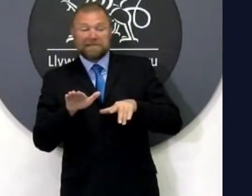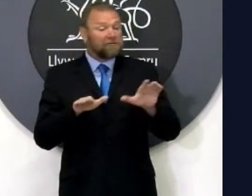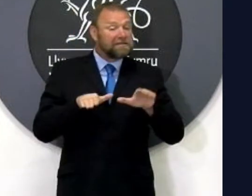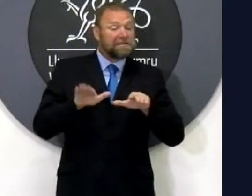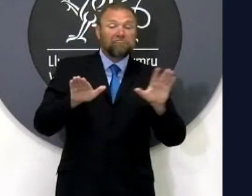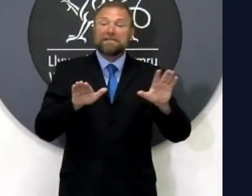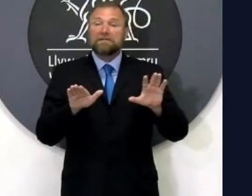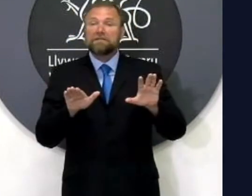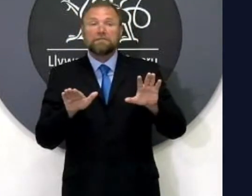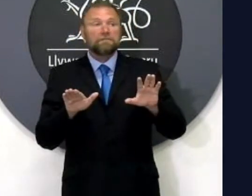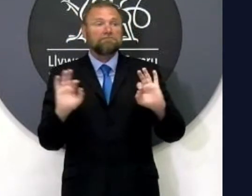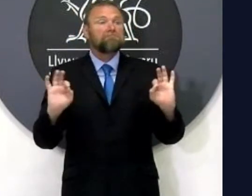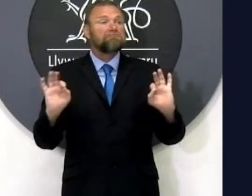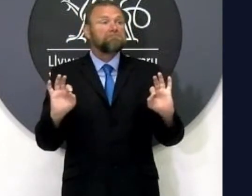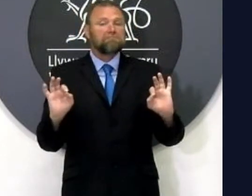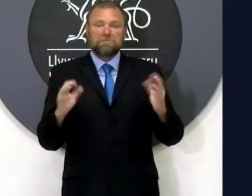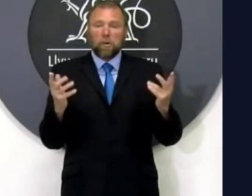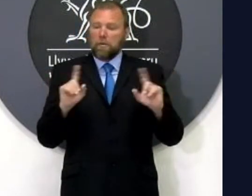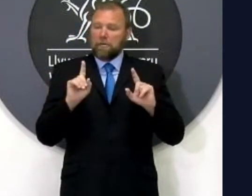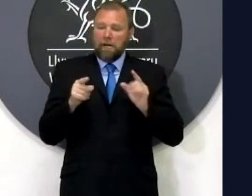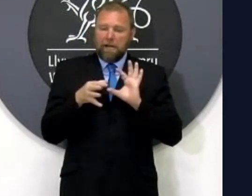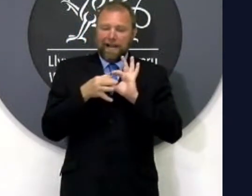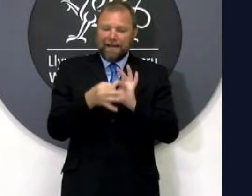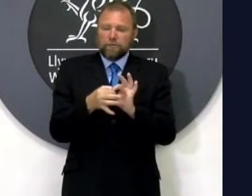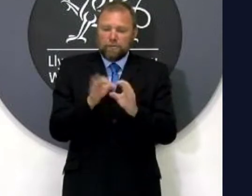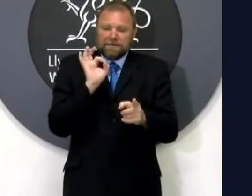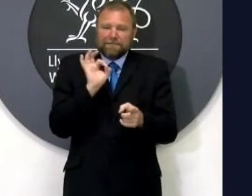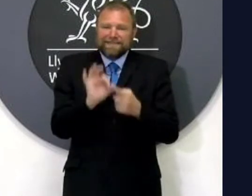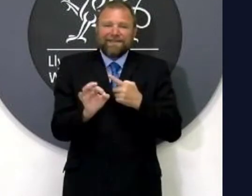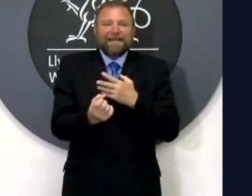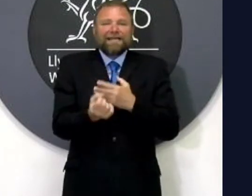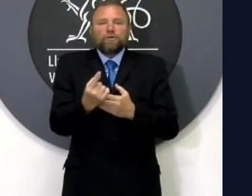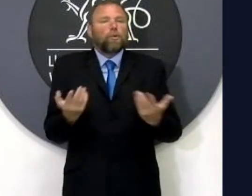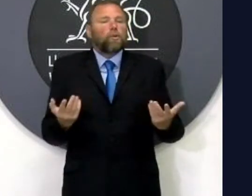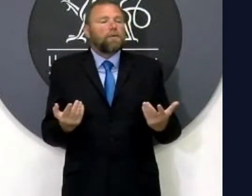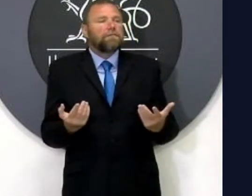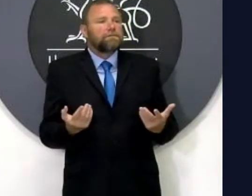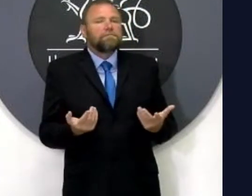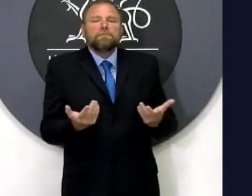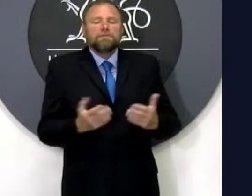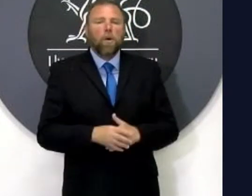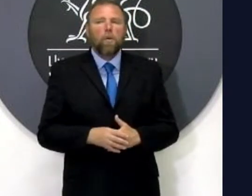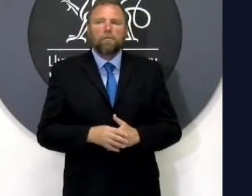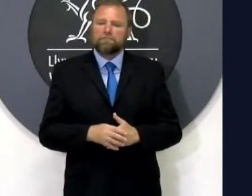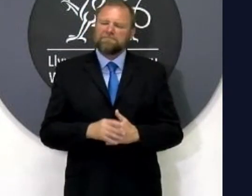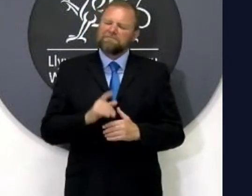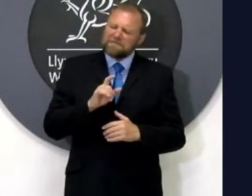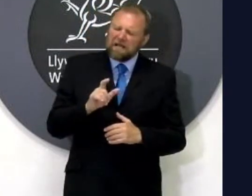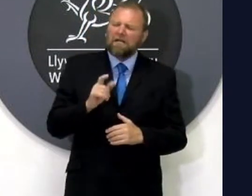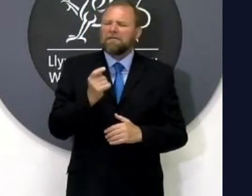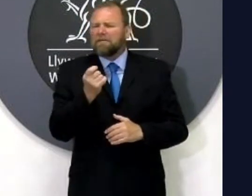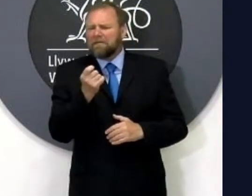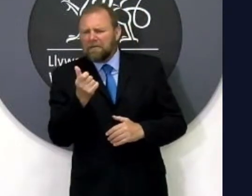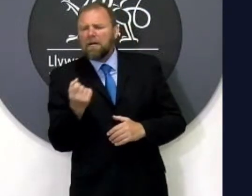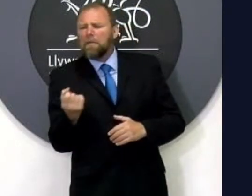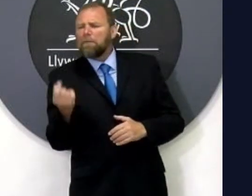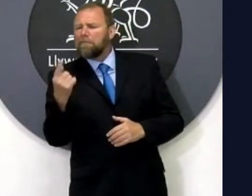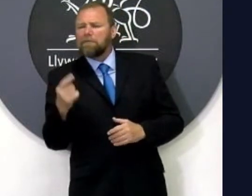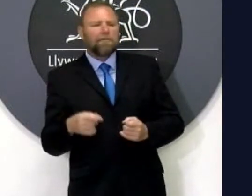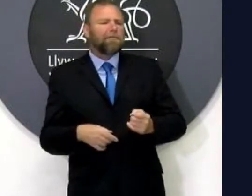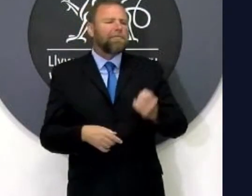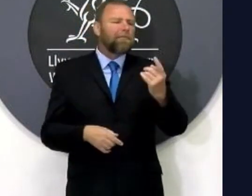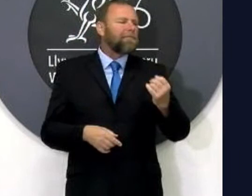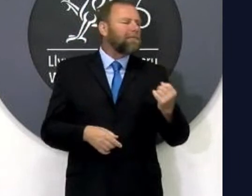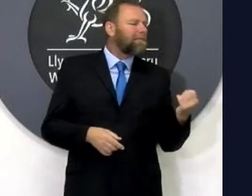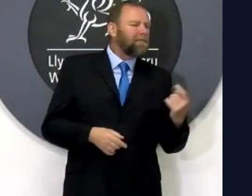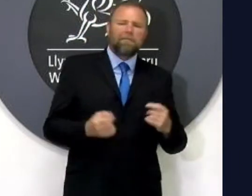rates overall, and we're not seeing any specific issues. We continue to identify sporadic cases and small